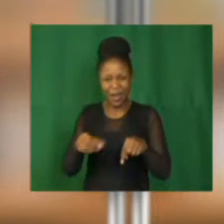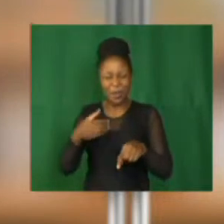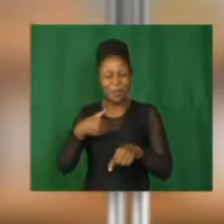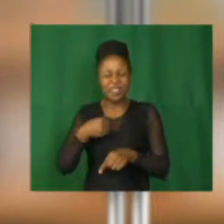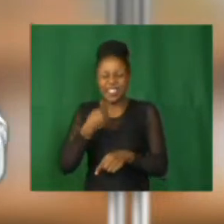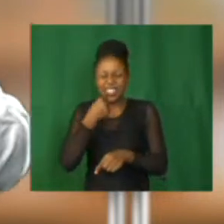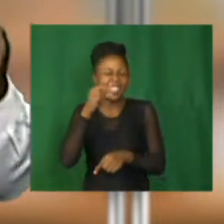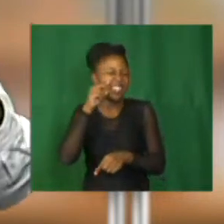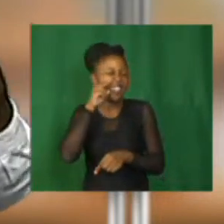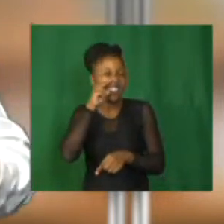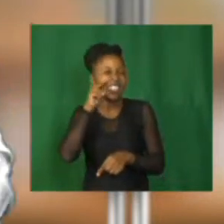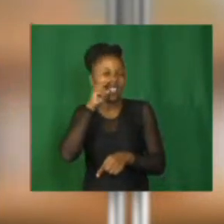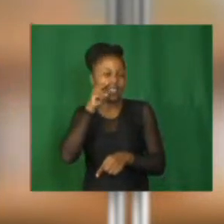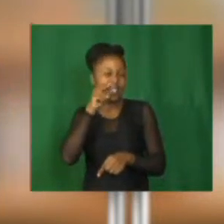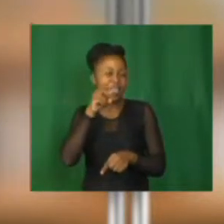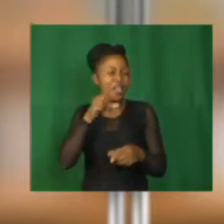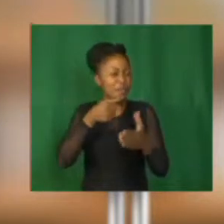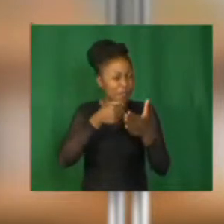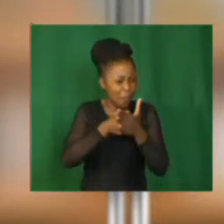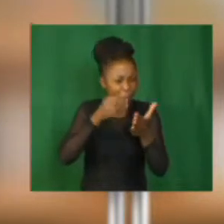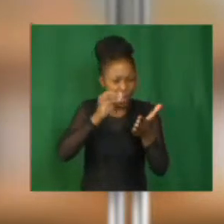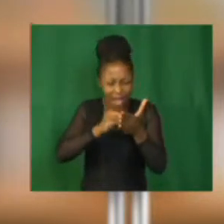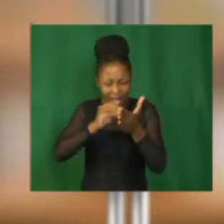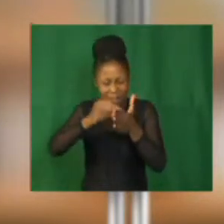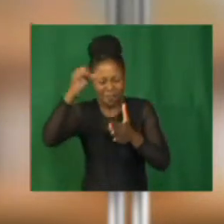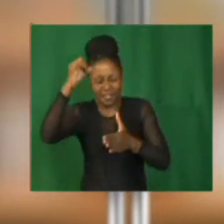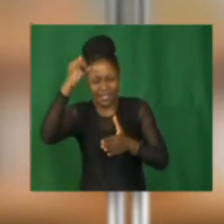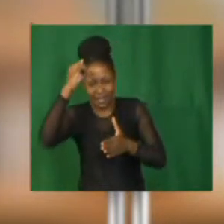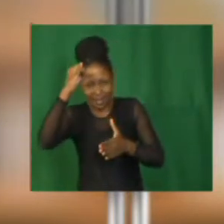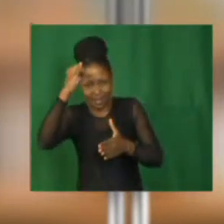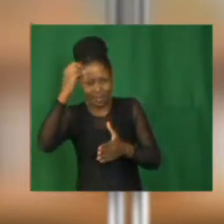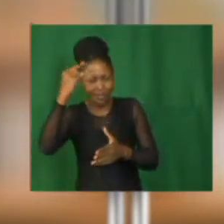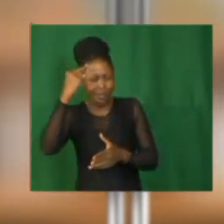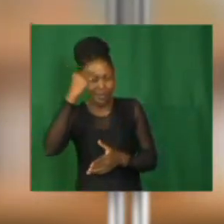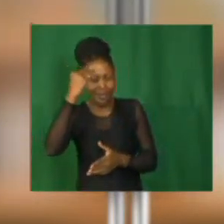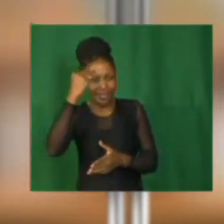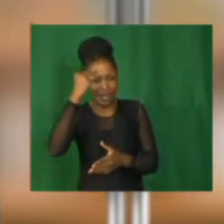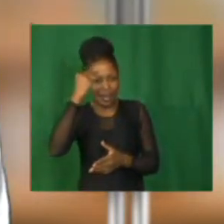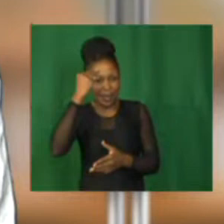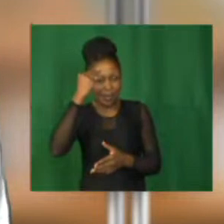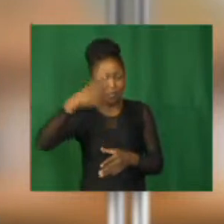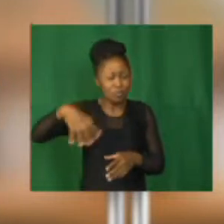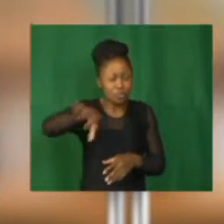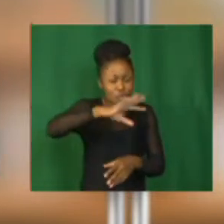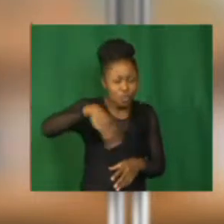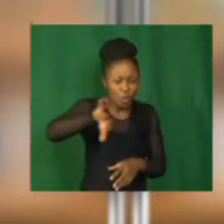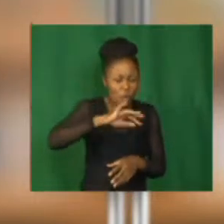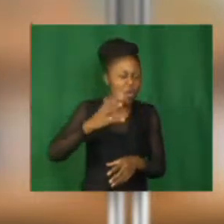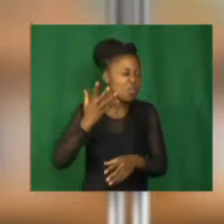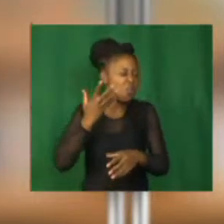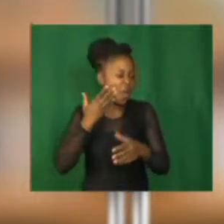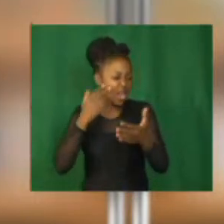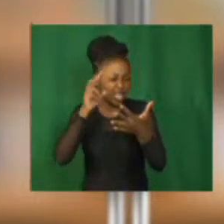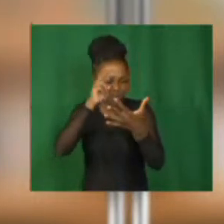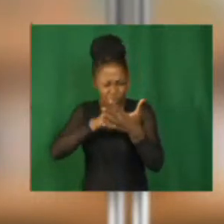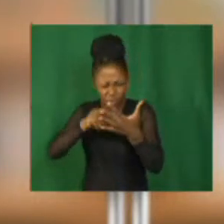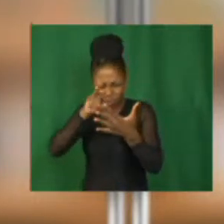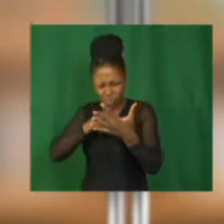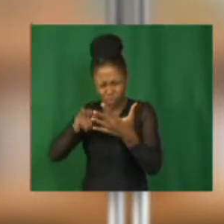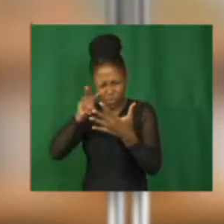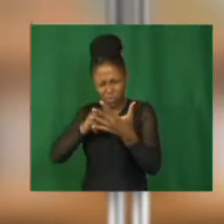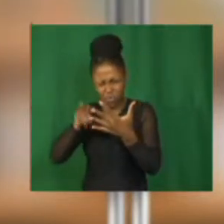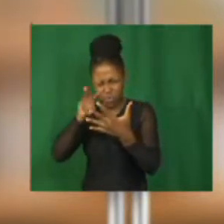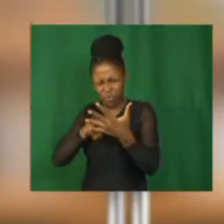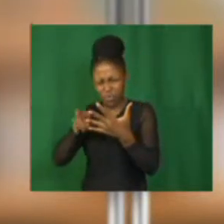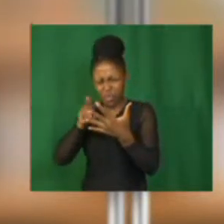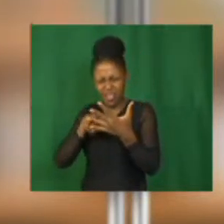need or to have ability to understand. Most of us, when we read, we do not read